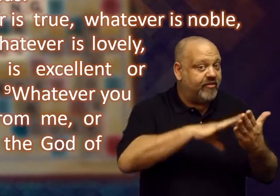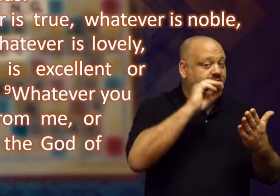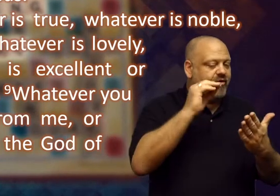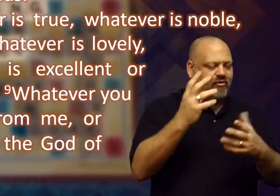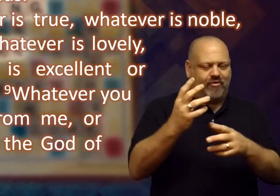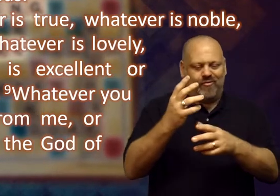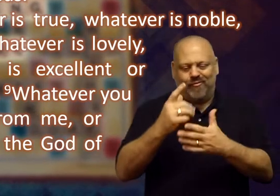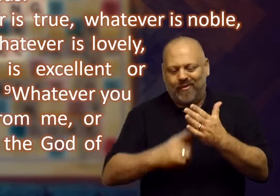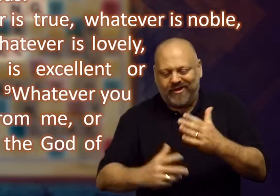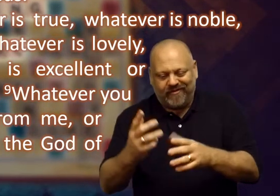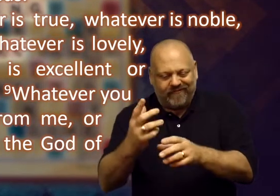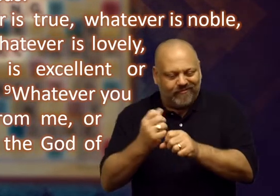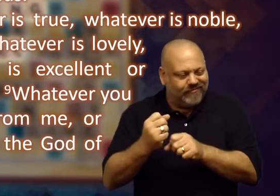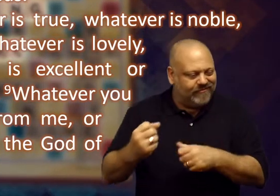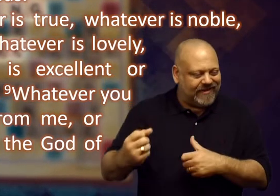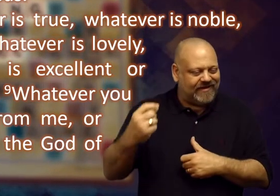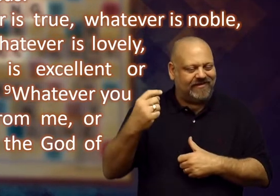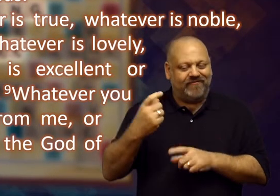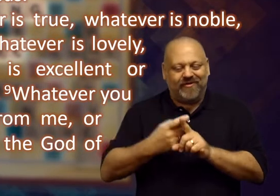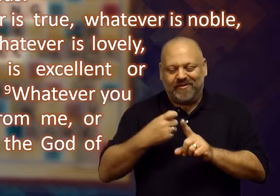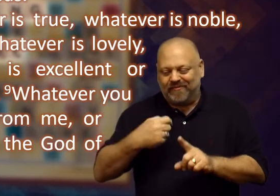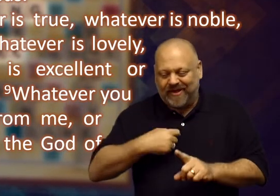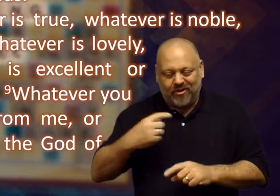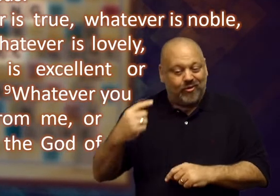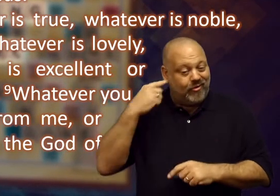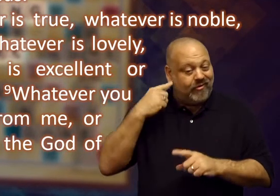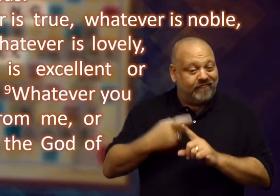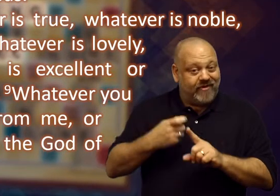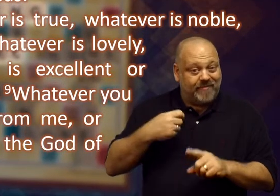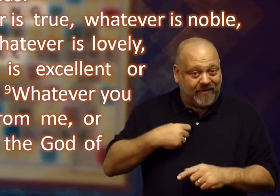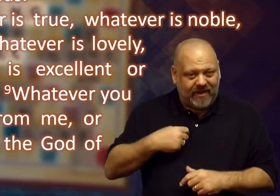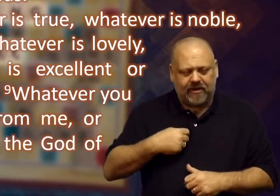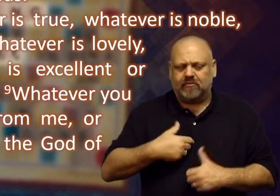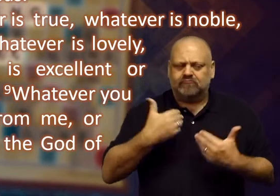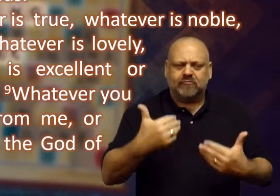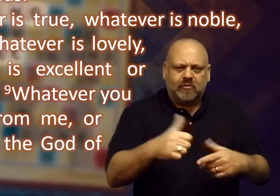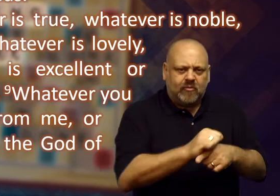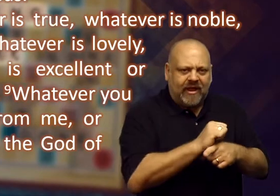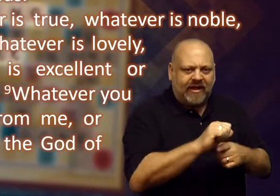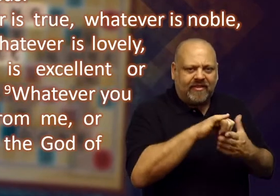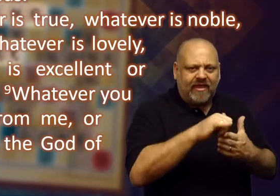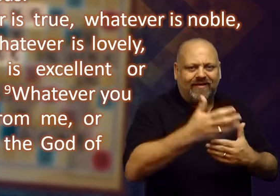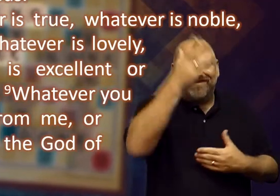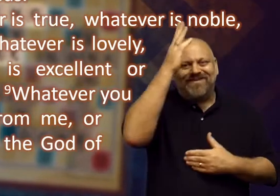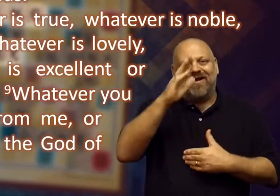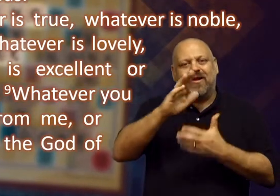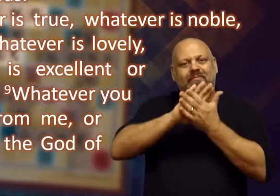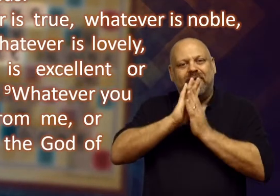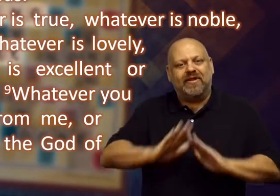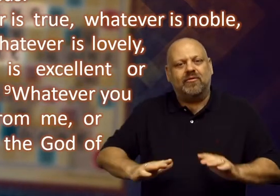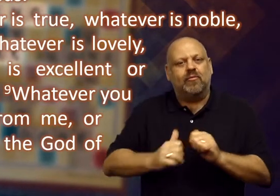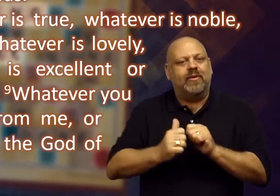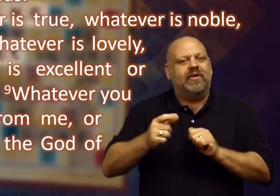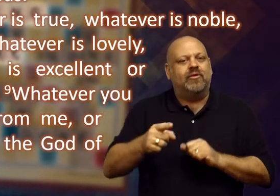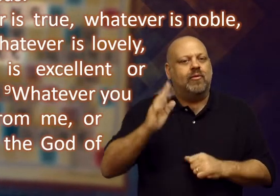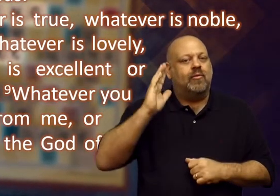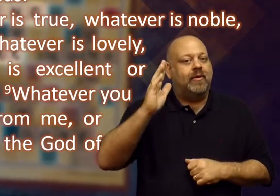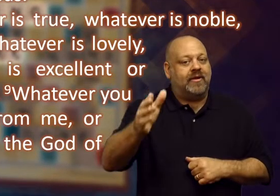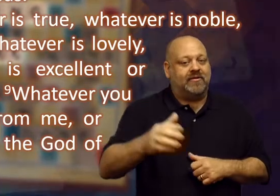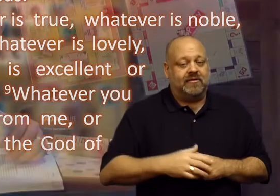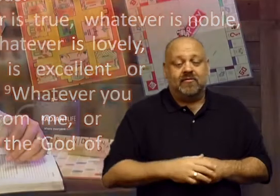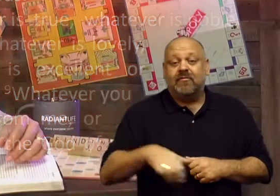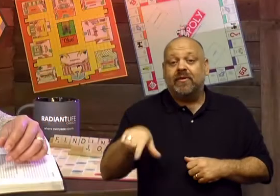learned or received or heard from me or seen in me, put it into practice, and the God of peace will be with